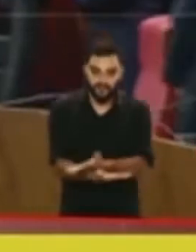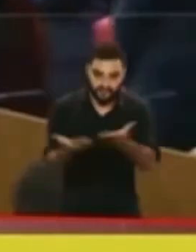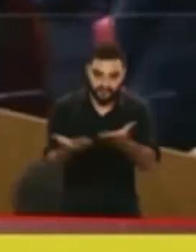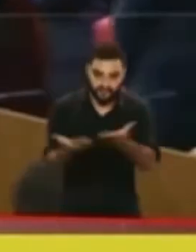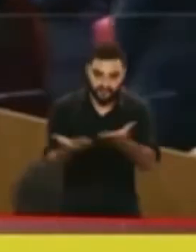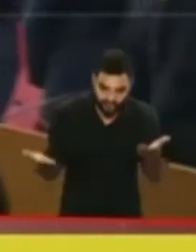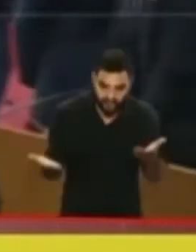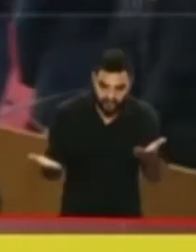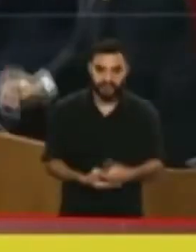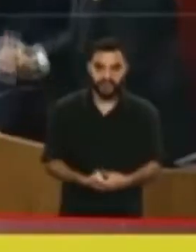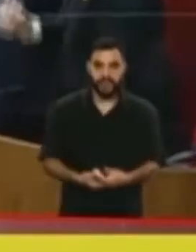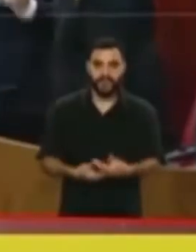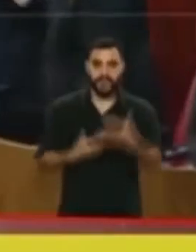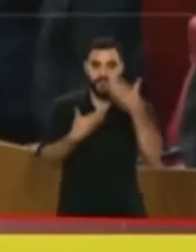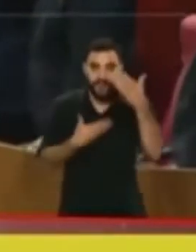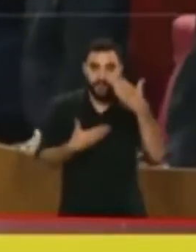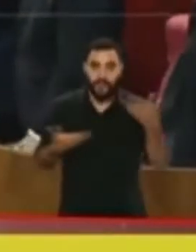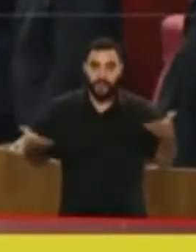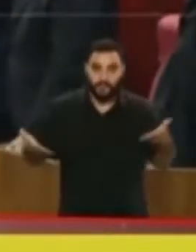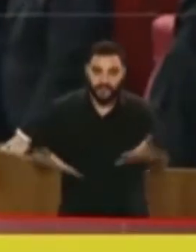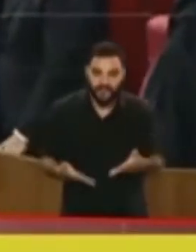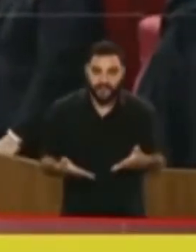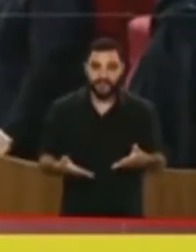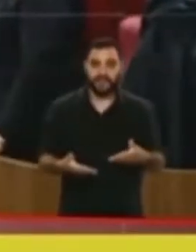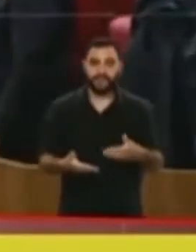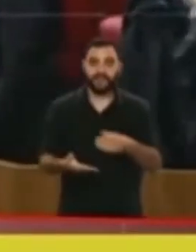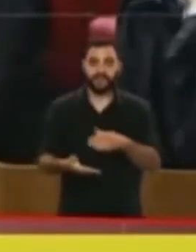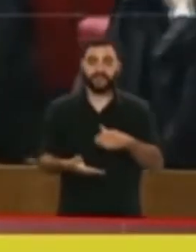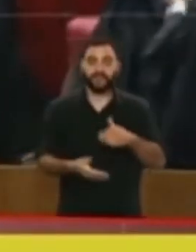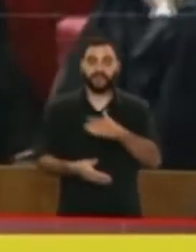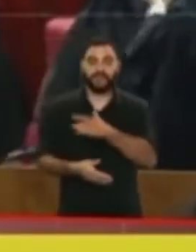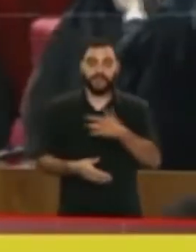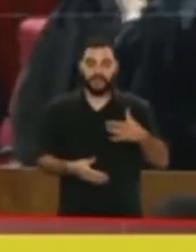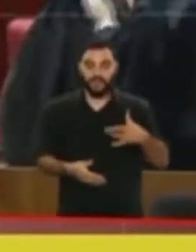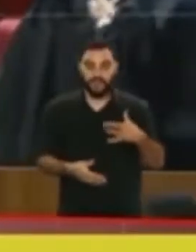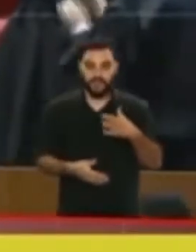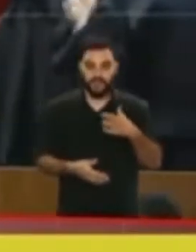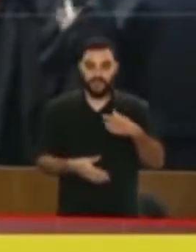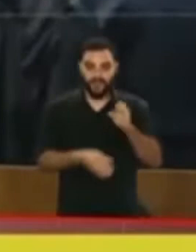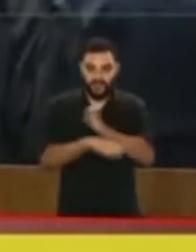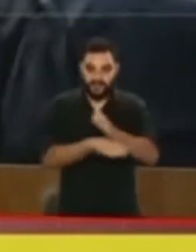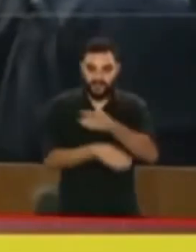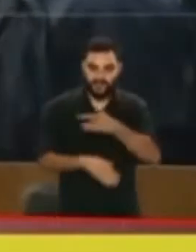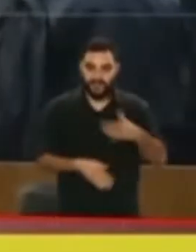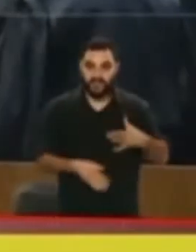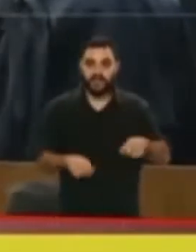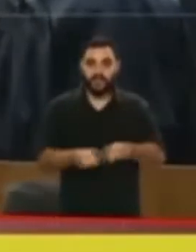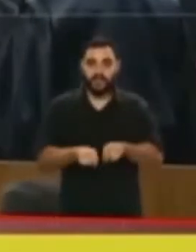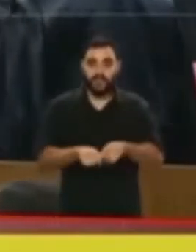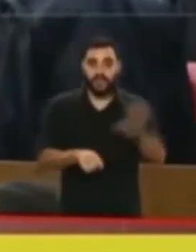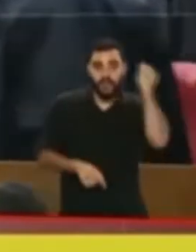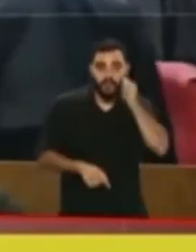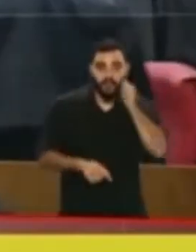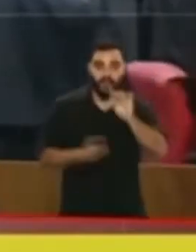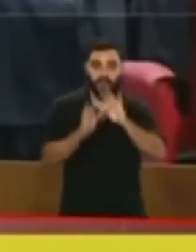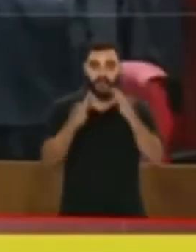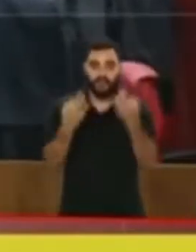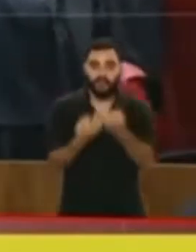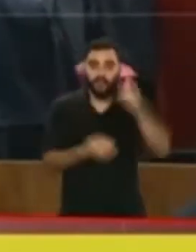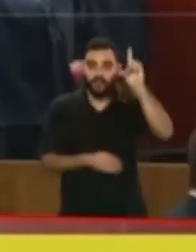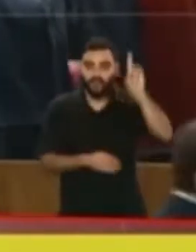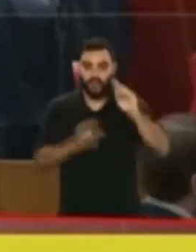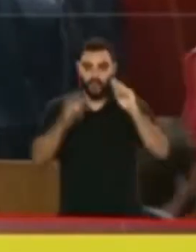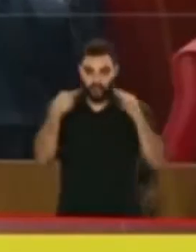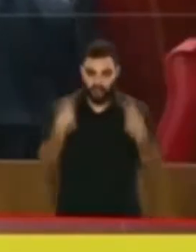sites. Former human rights minister in the far-right Bolsonaro administration, Damara Alves, was ordered to pull down four videos